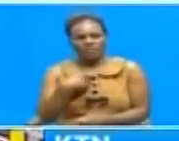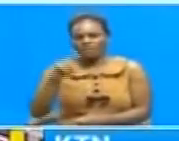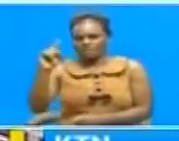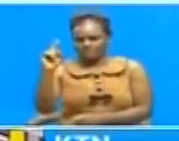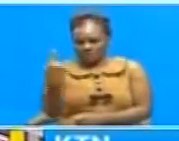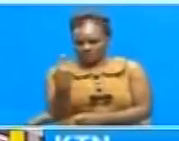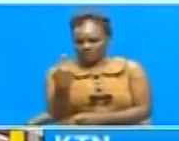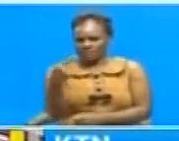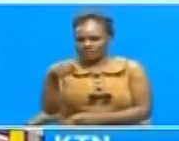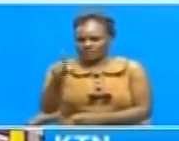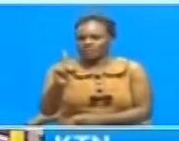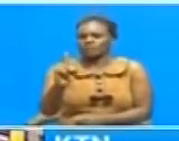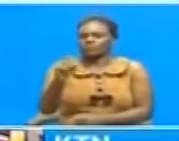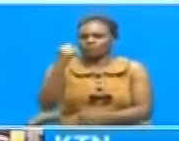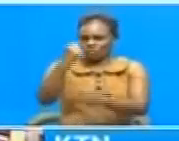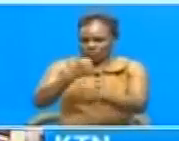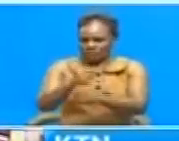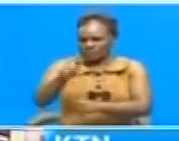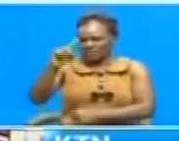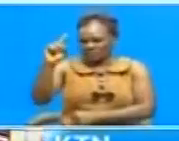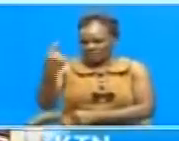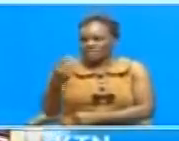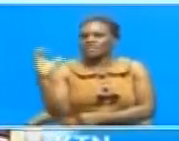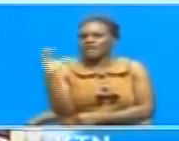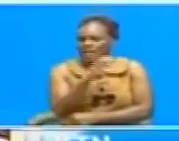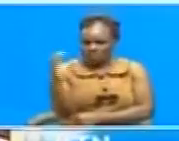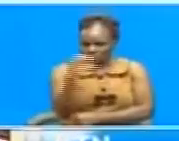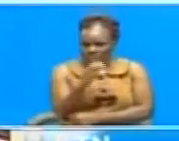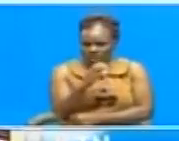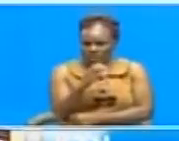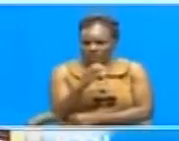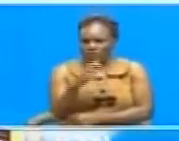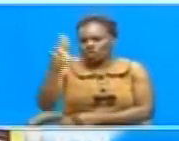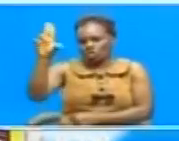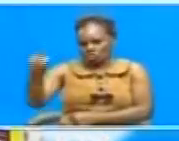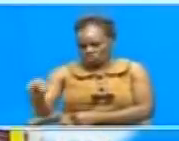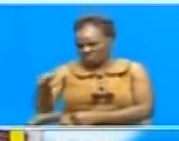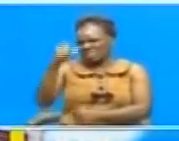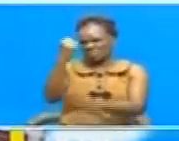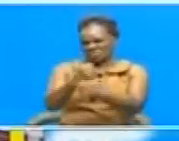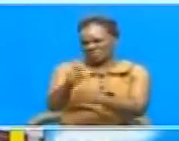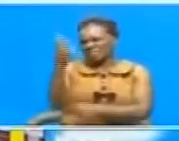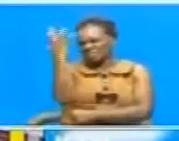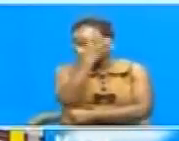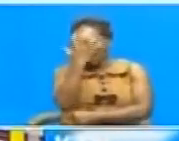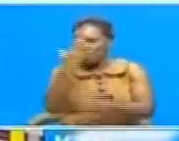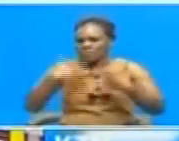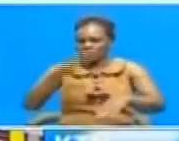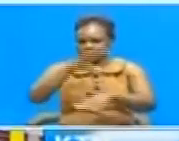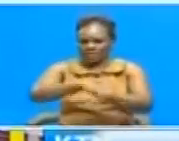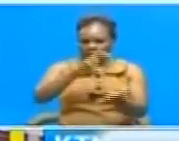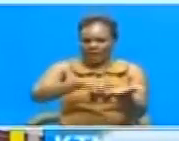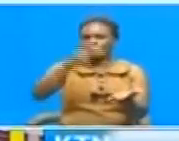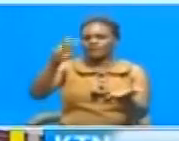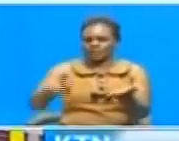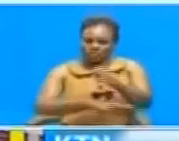first to alert them in case of a crackdown. He's their first customer. There's a no here. You say the crackdown was shameful and people took advantage